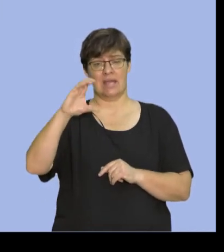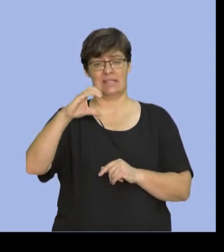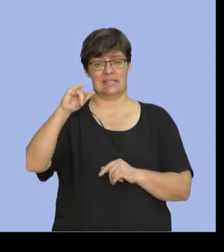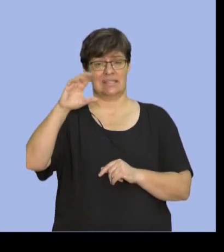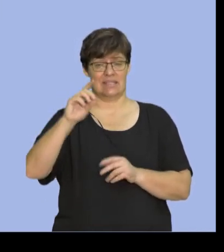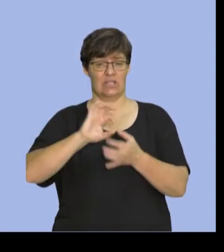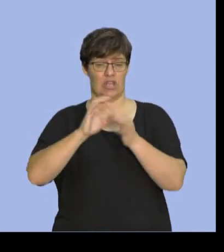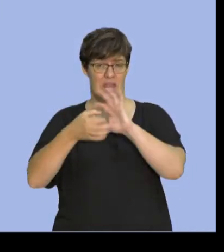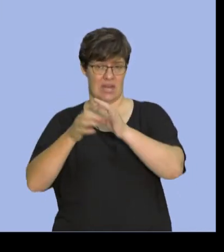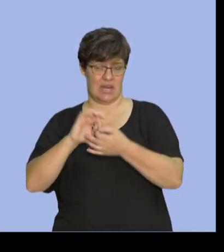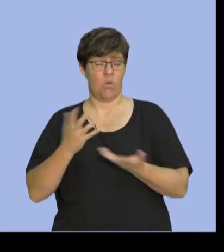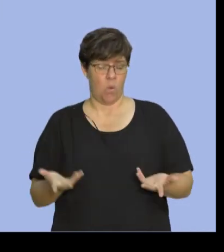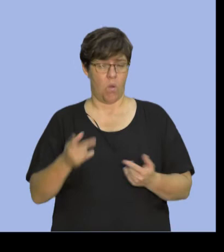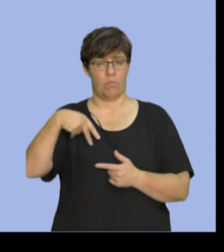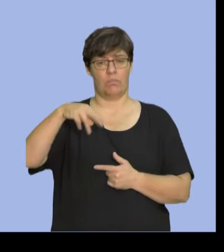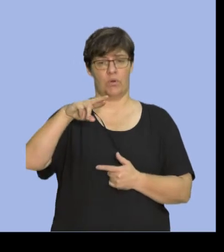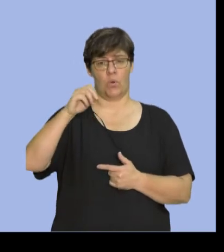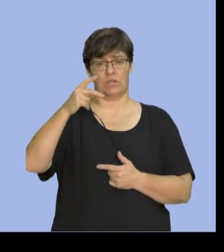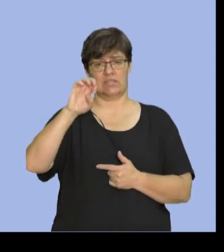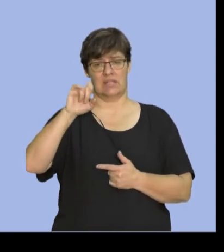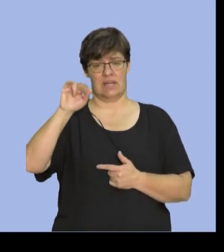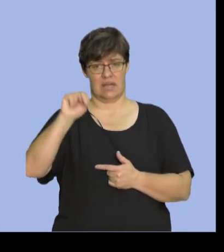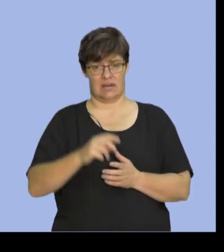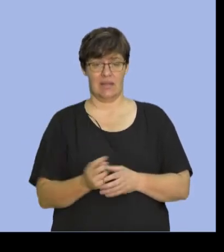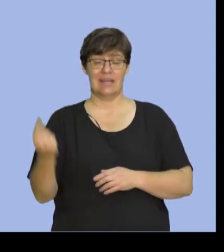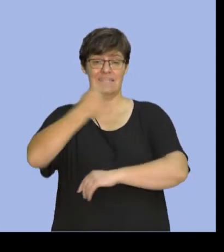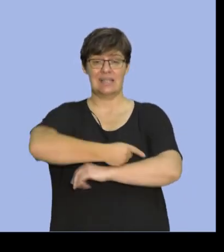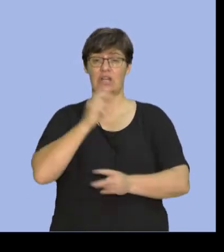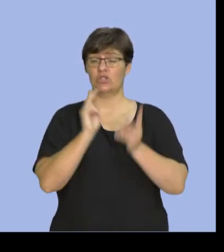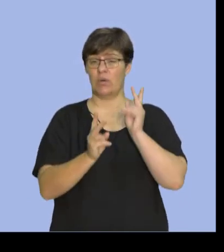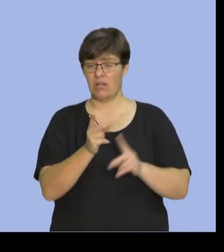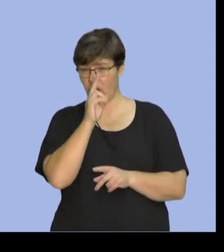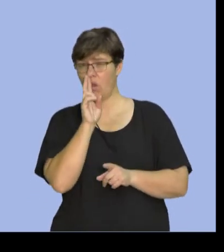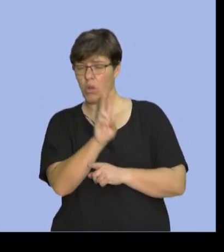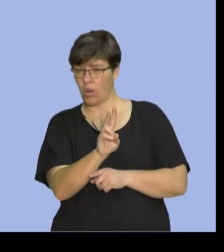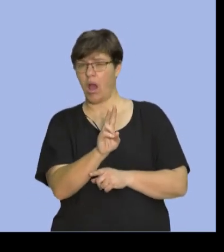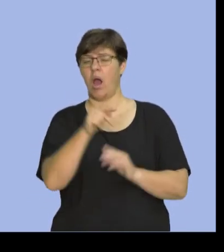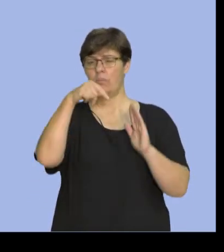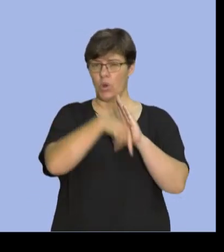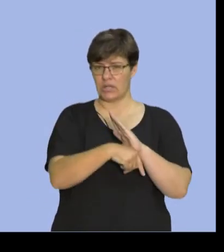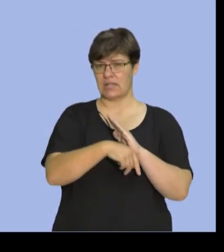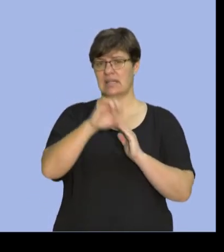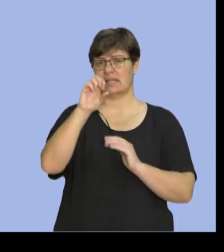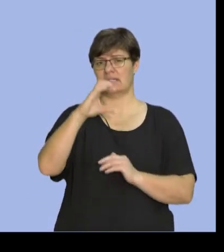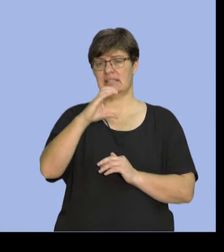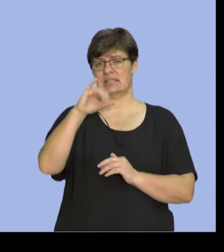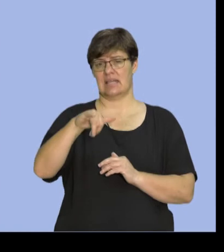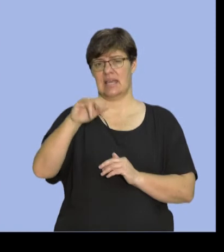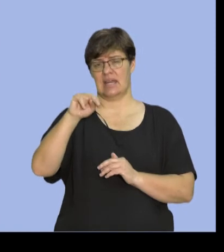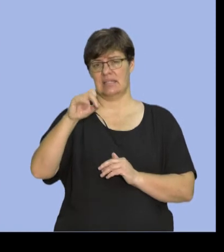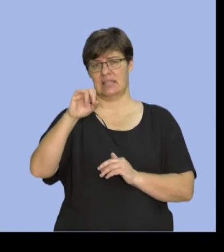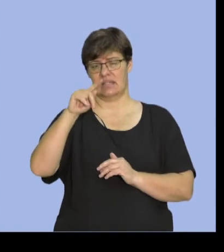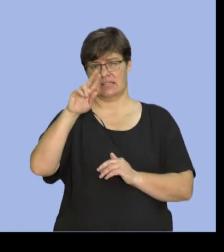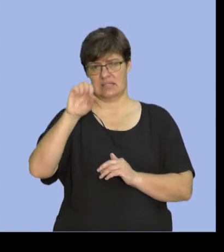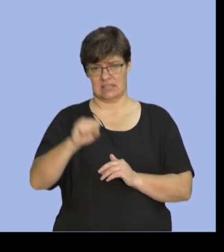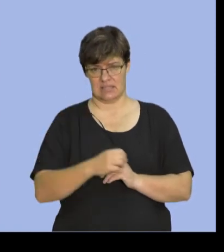your proteins. In grade 12, we spend a lot of time looking at protein synthesis, where we see this structure called the